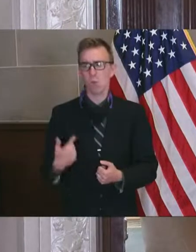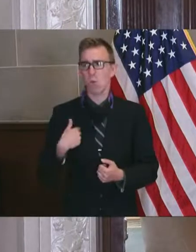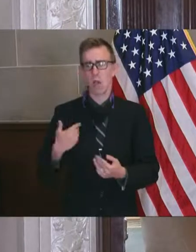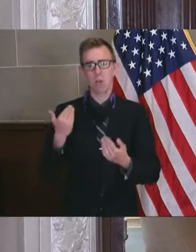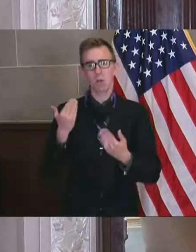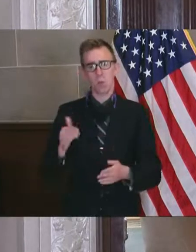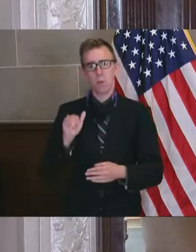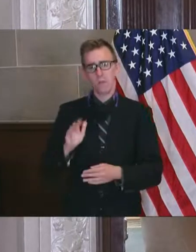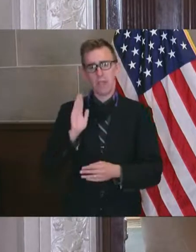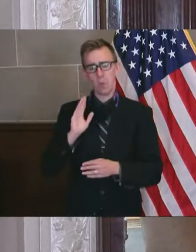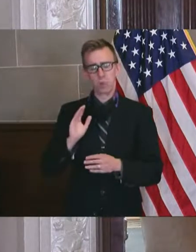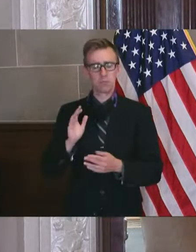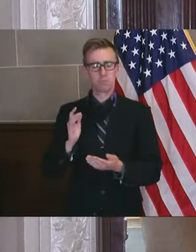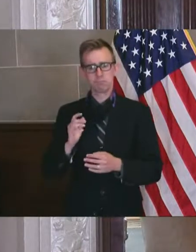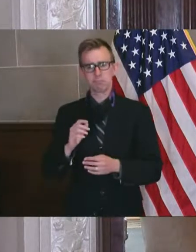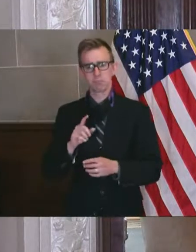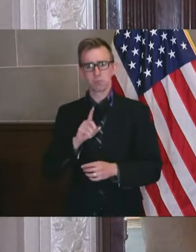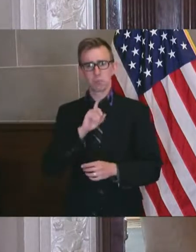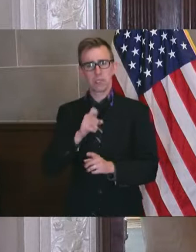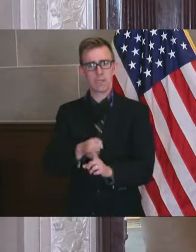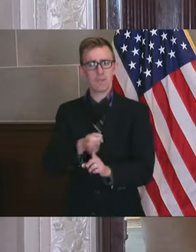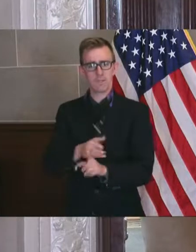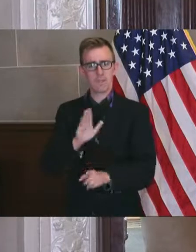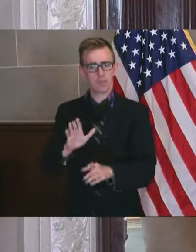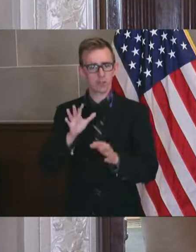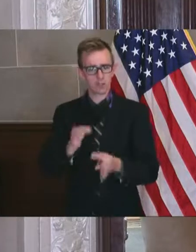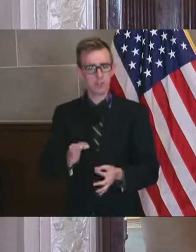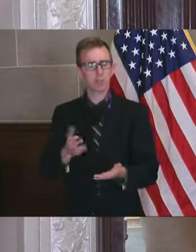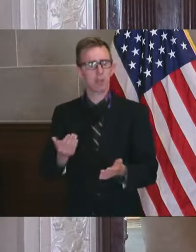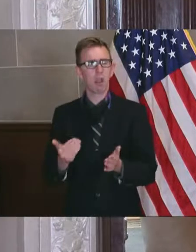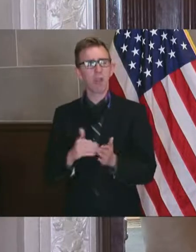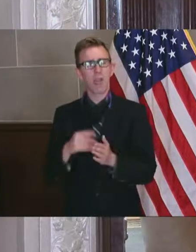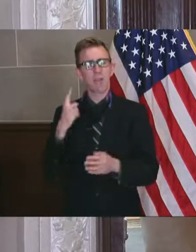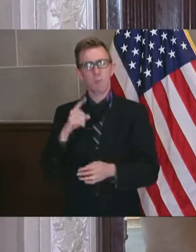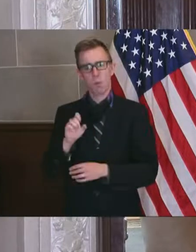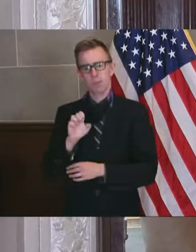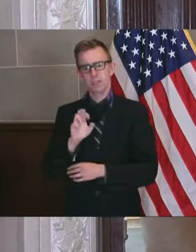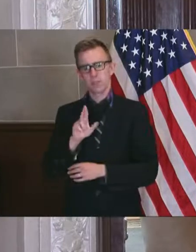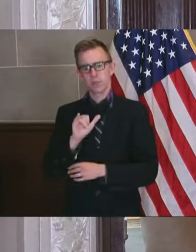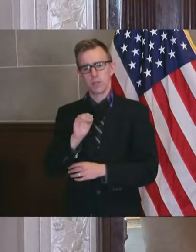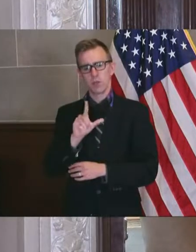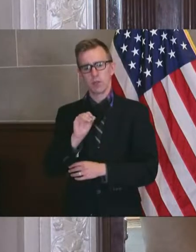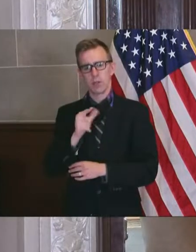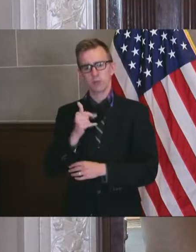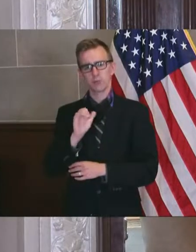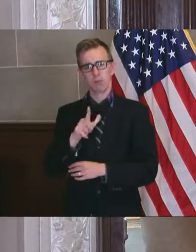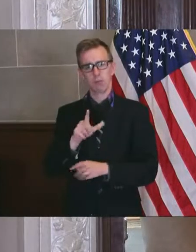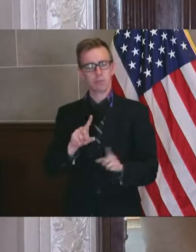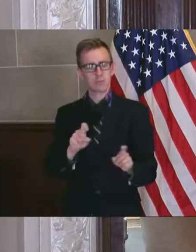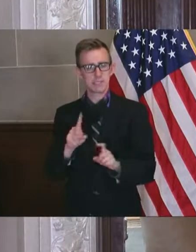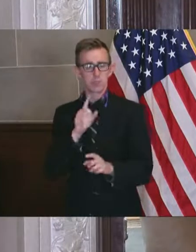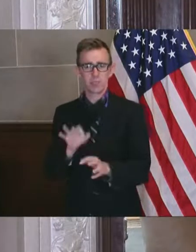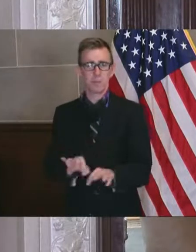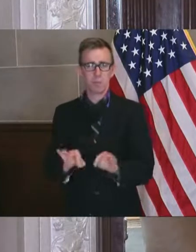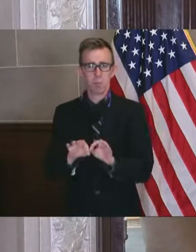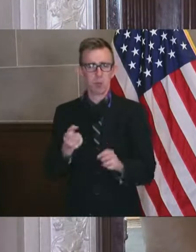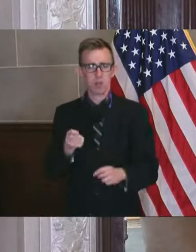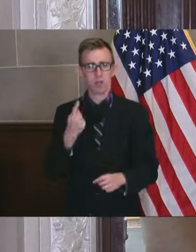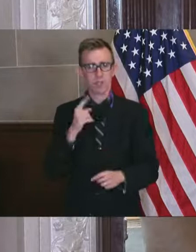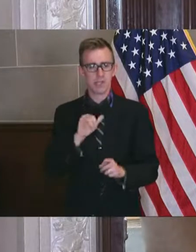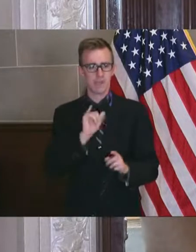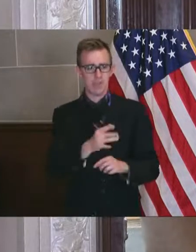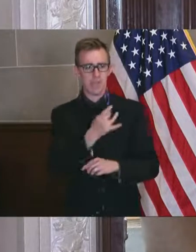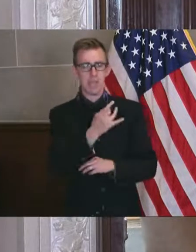know that would significantly affect their decisions. Again, for the serological testing, it's real important to understand that of